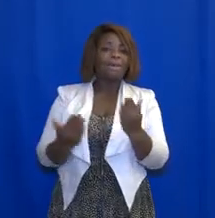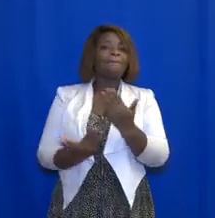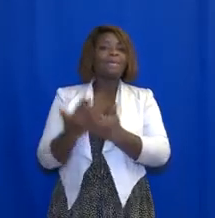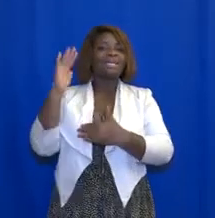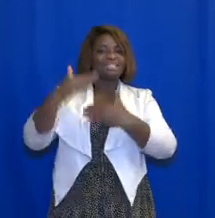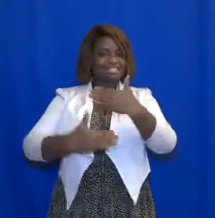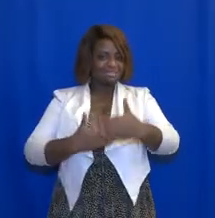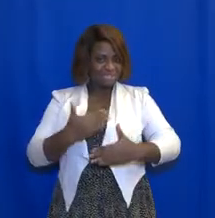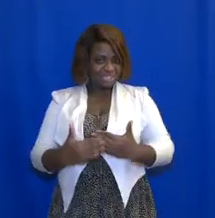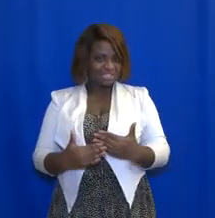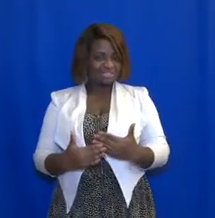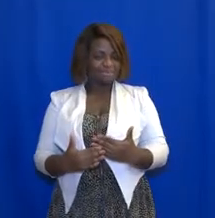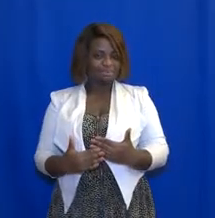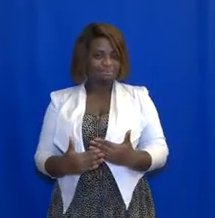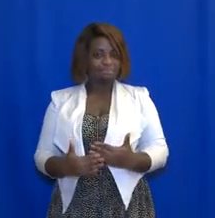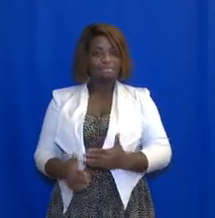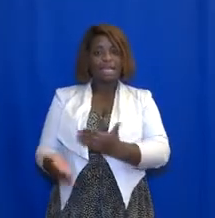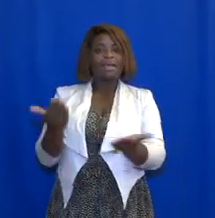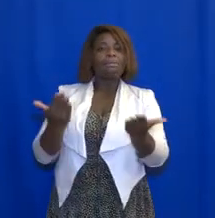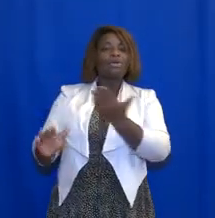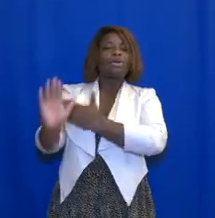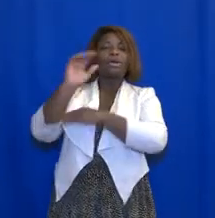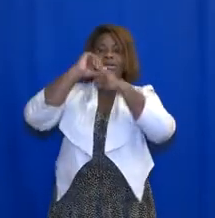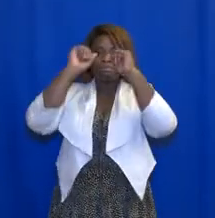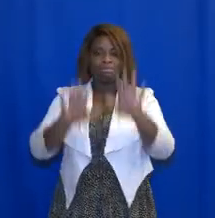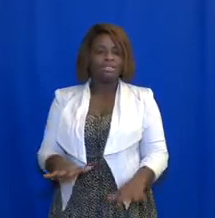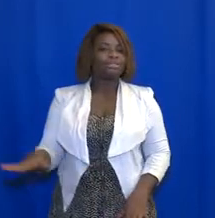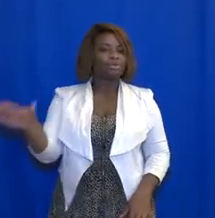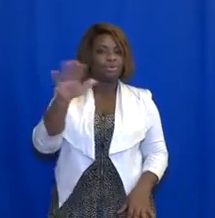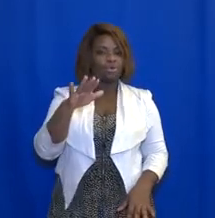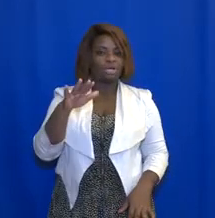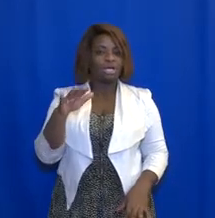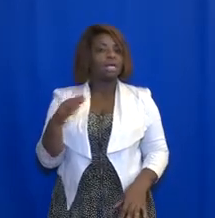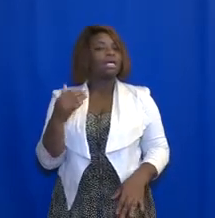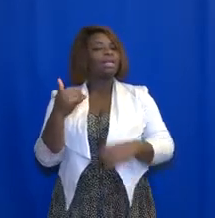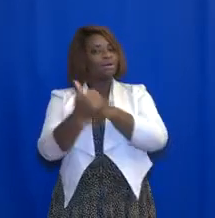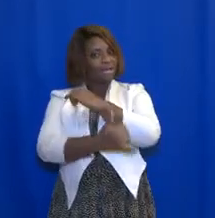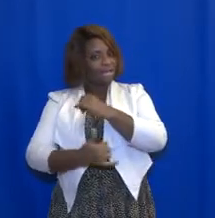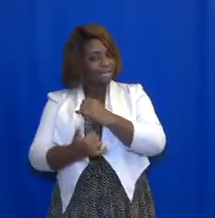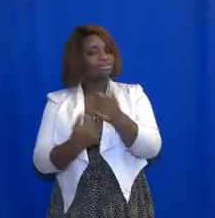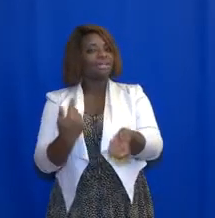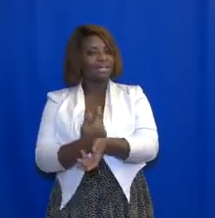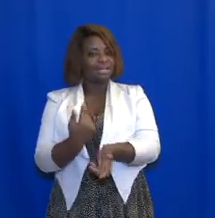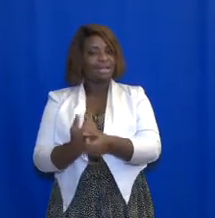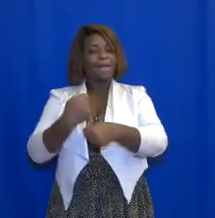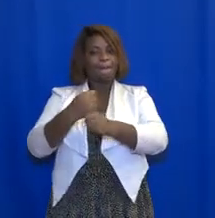grace. May God bless us all in our homeland Ghana and make her